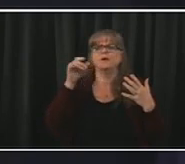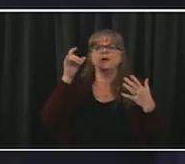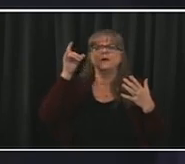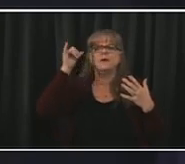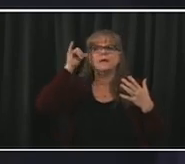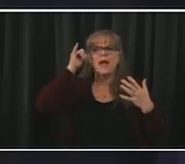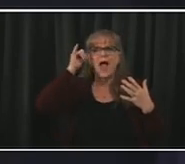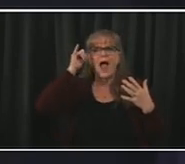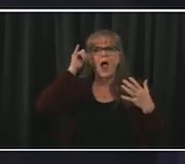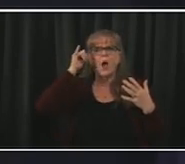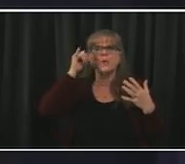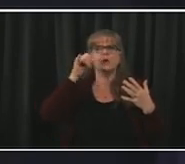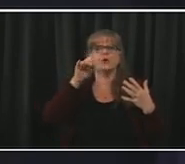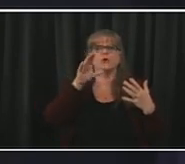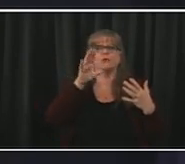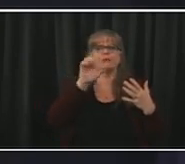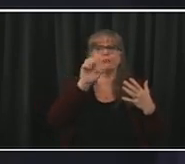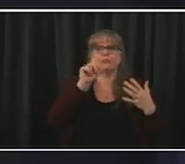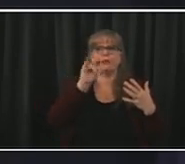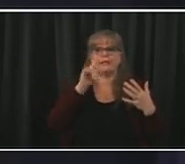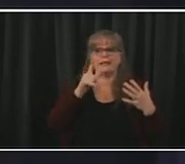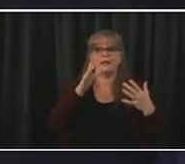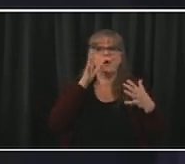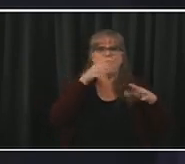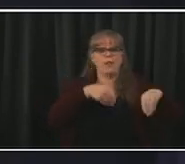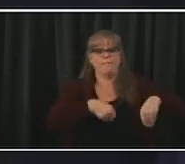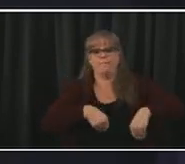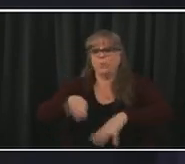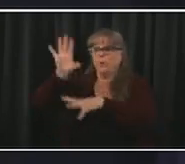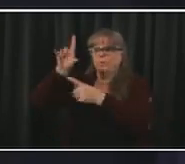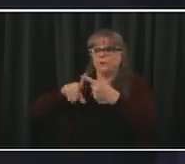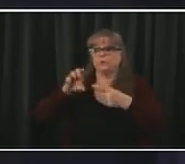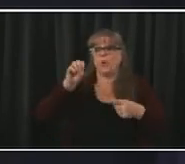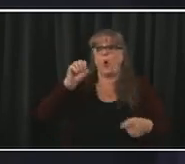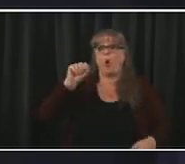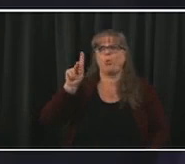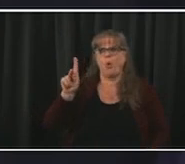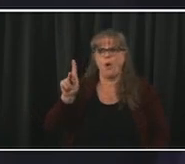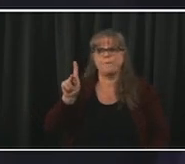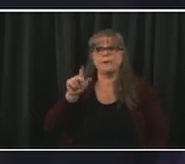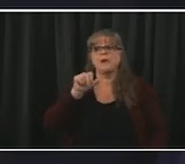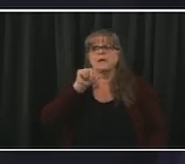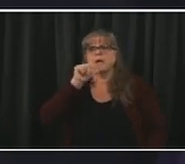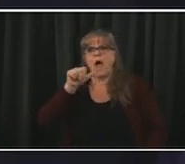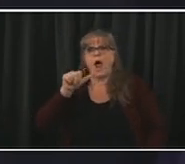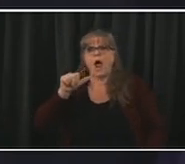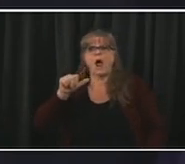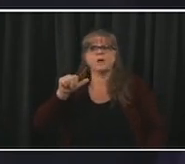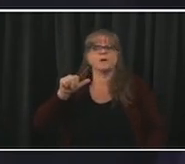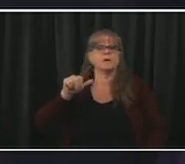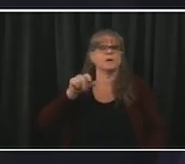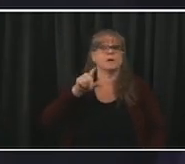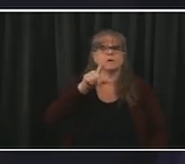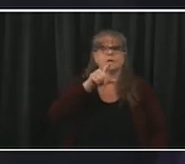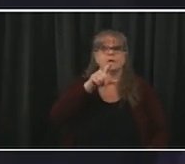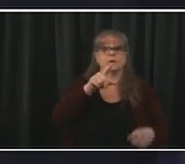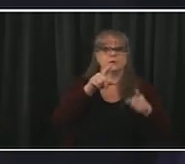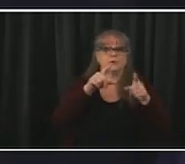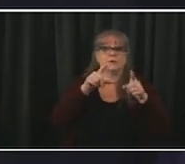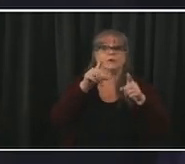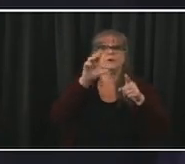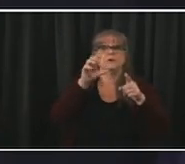Western next year. Do you regret this proclamation? Look, well, we do hundreds of